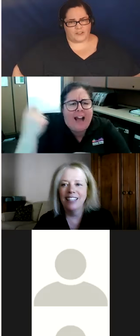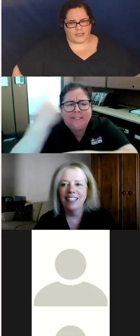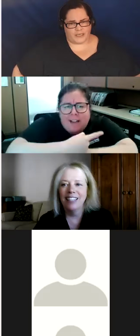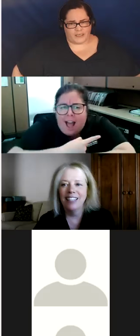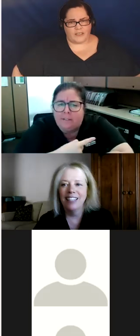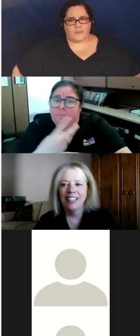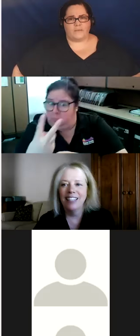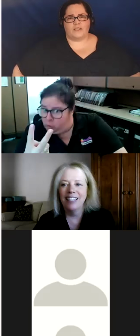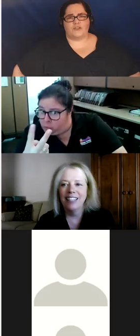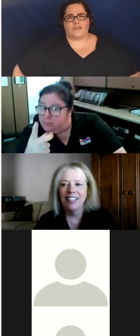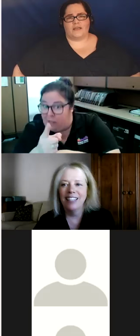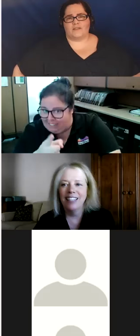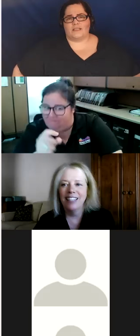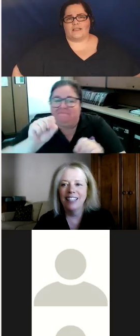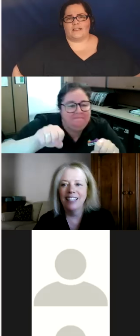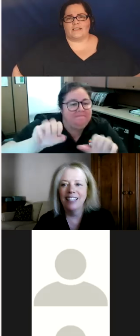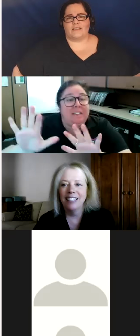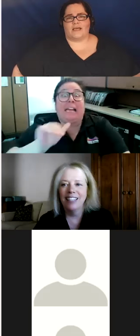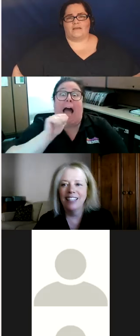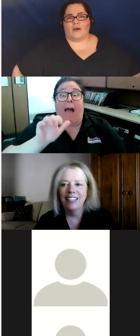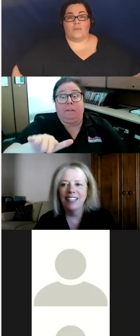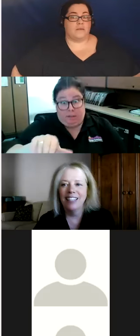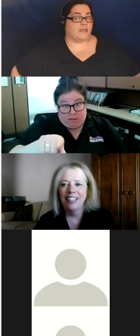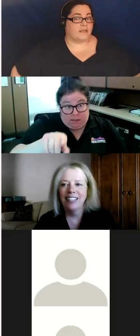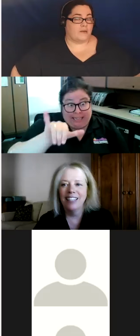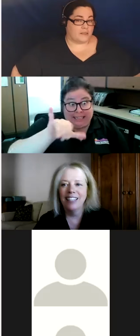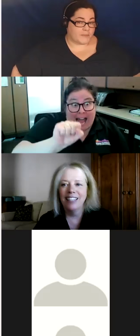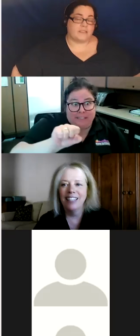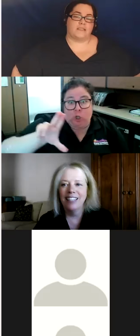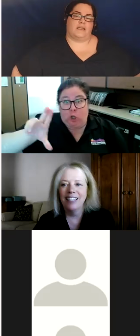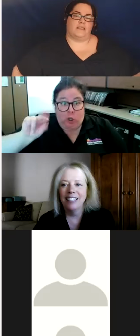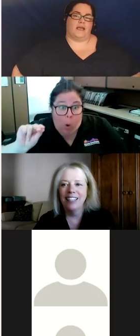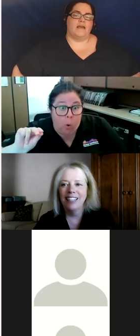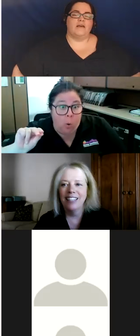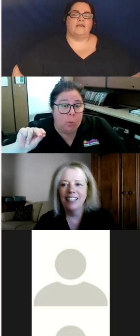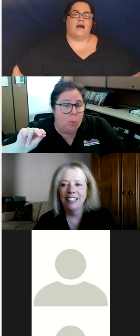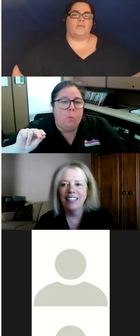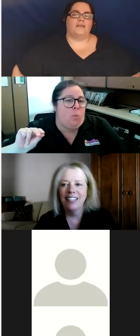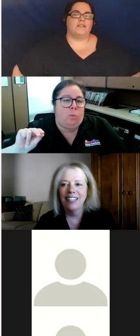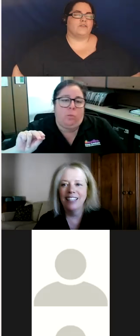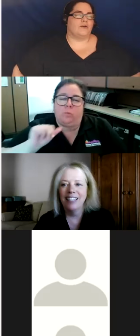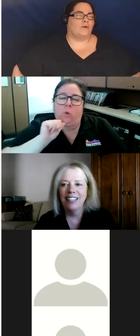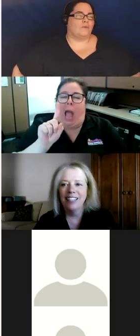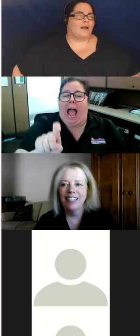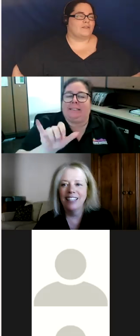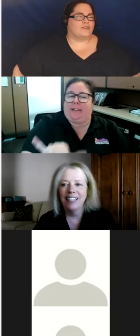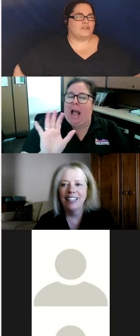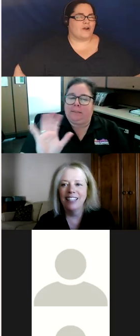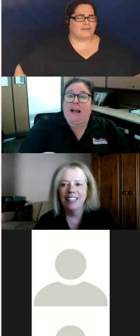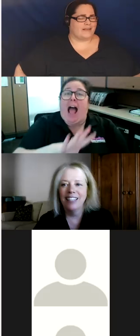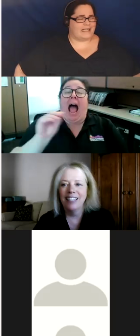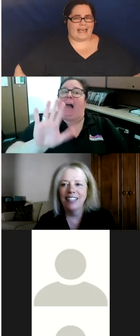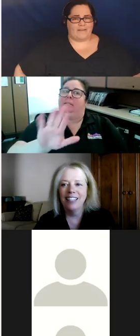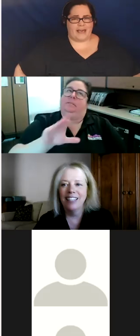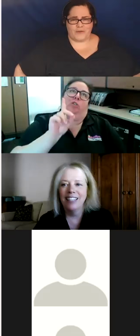check for understanding. You want to make sure that they understand things like, how many pills to take a day. Yes or no answers